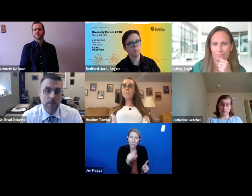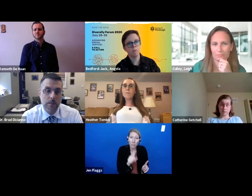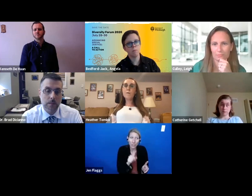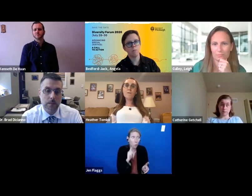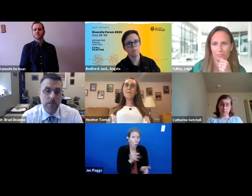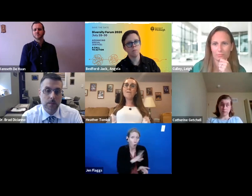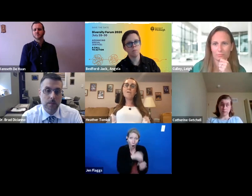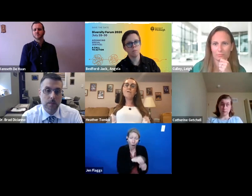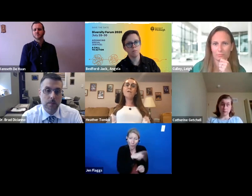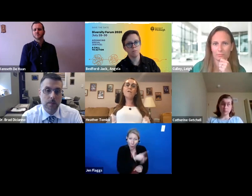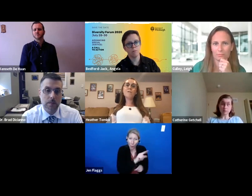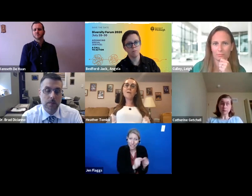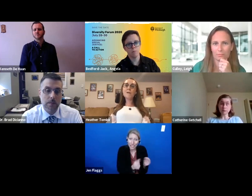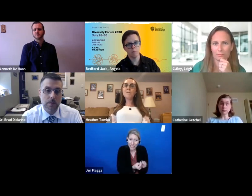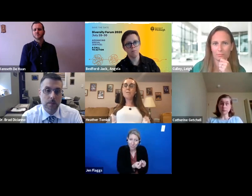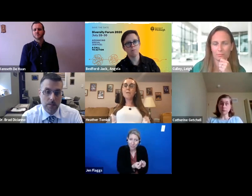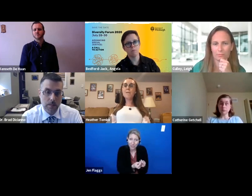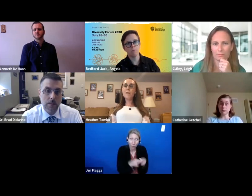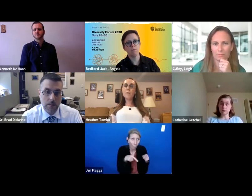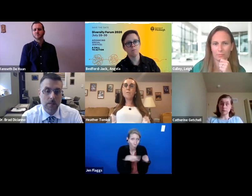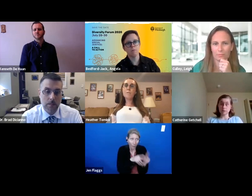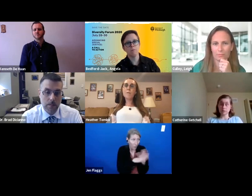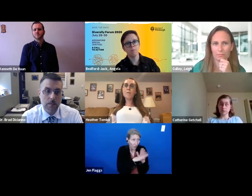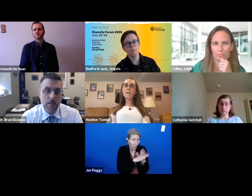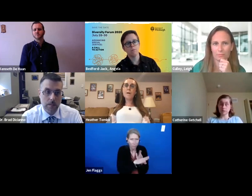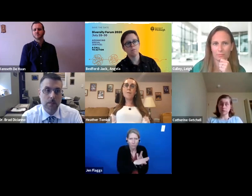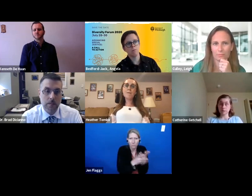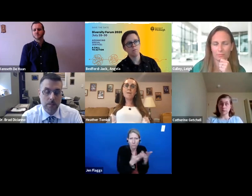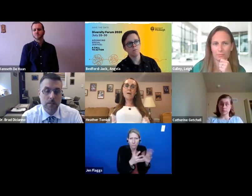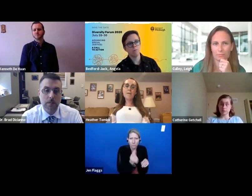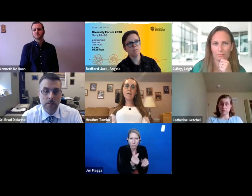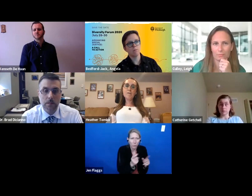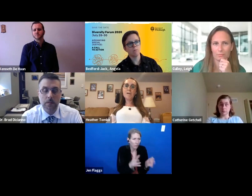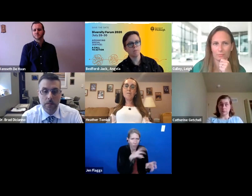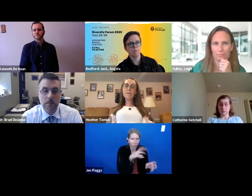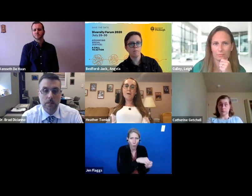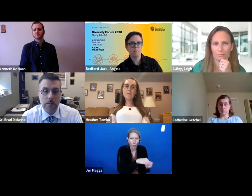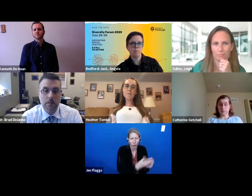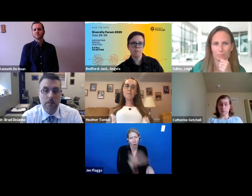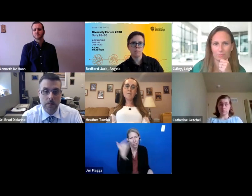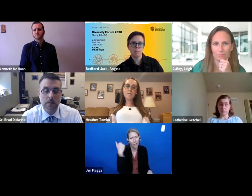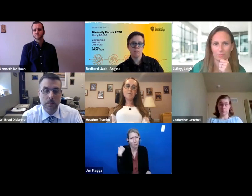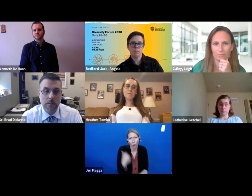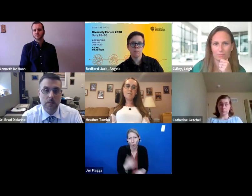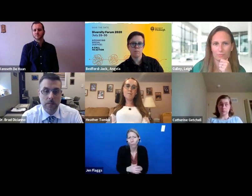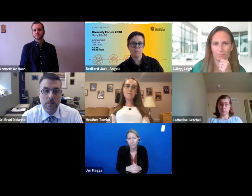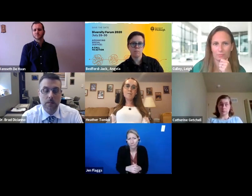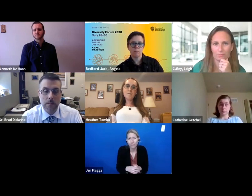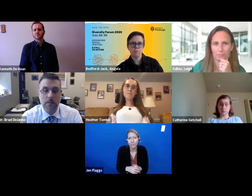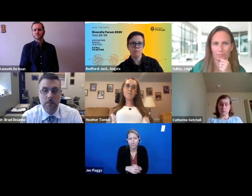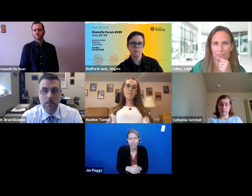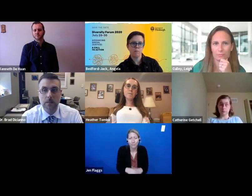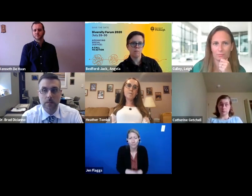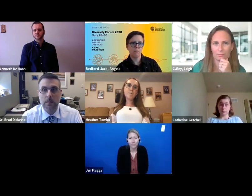those teams working as engineers. It's something that could have been pointed out a long time ago.